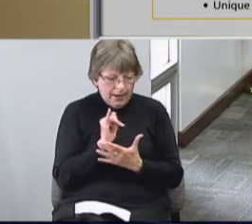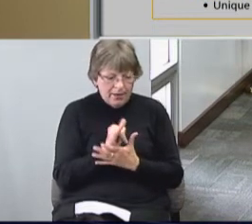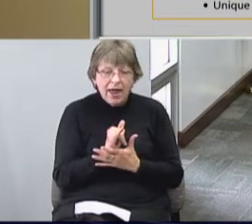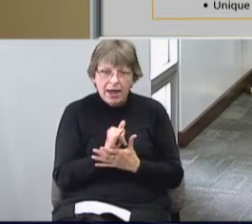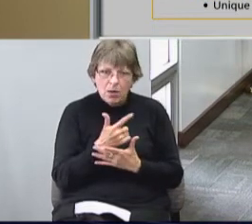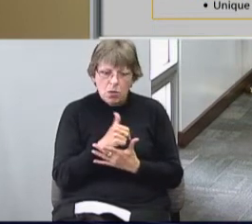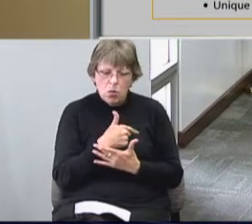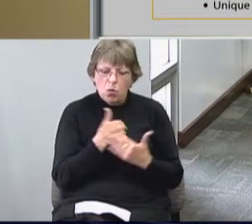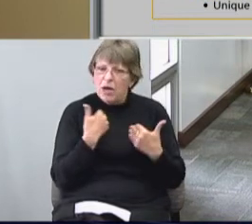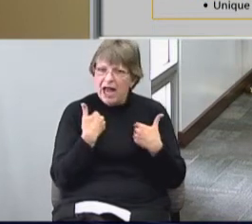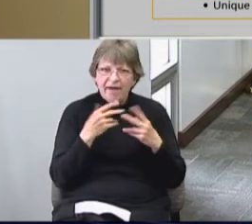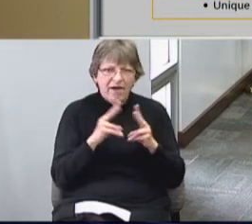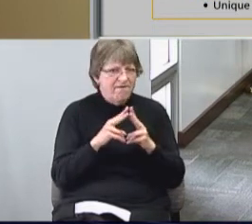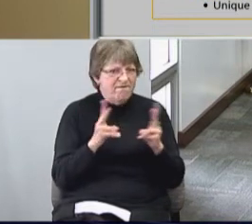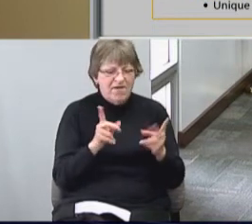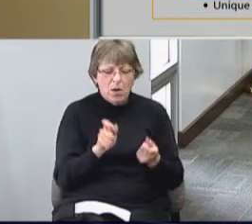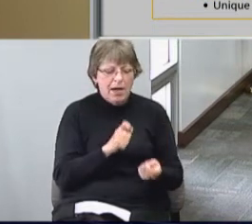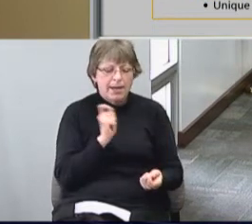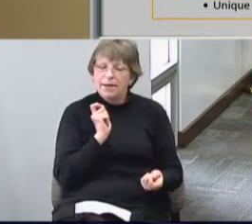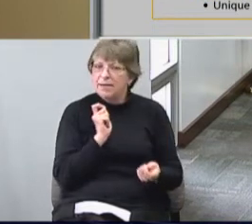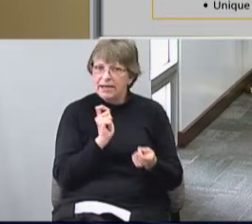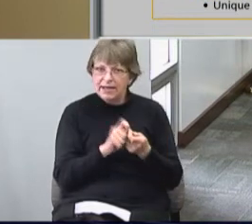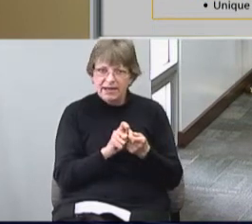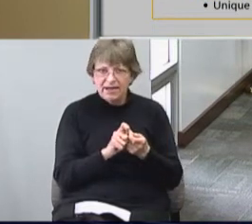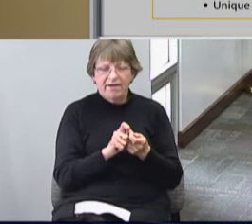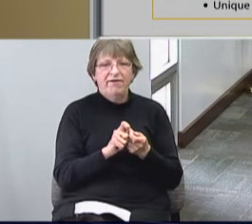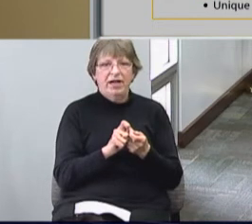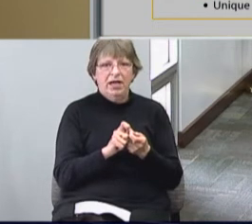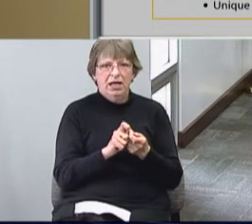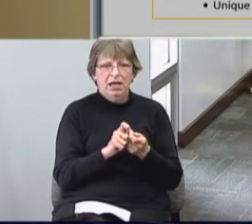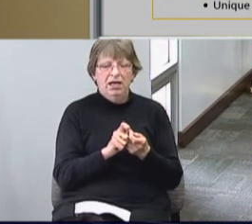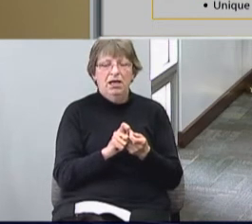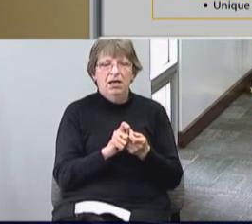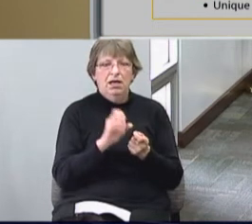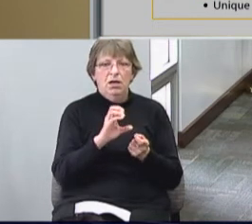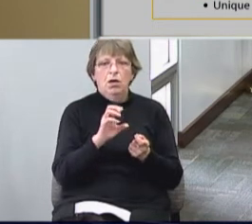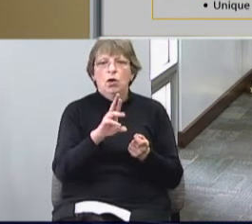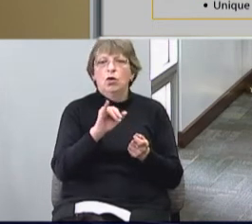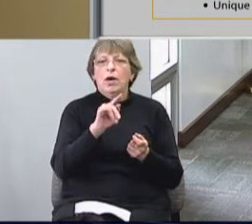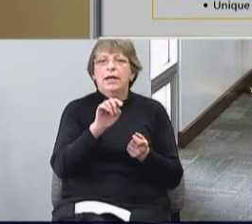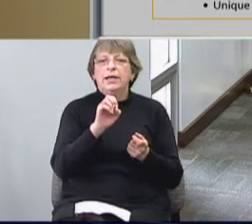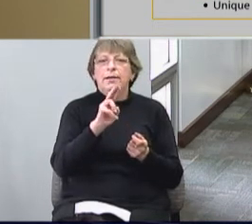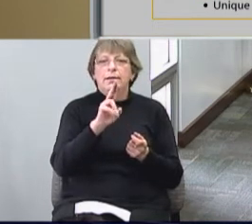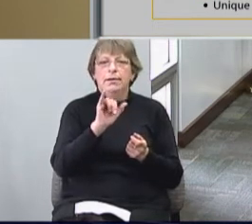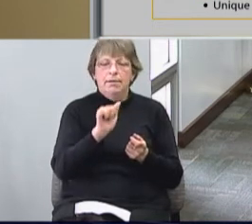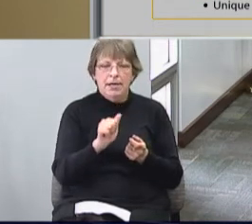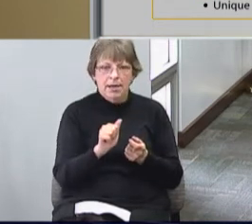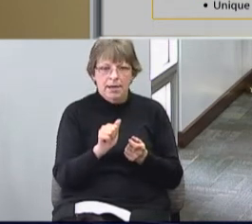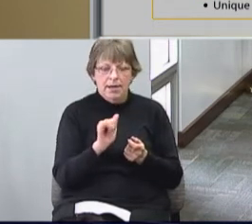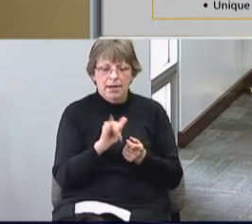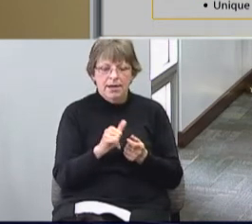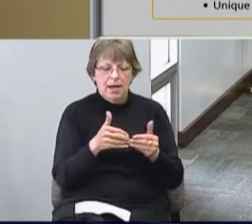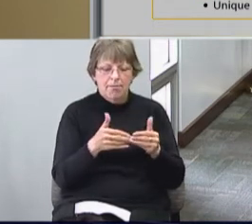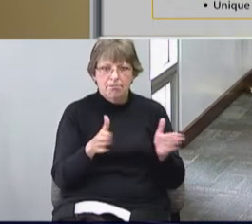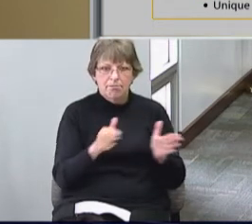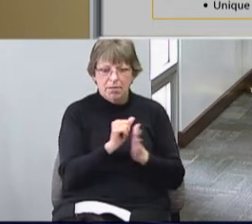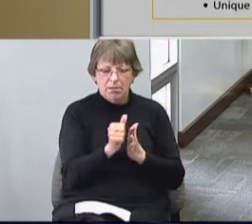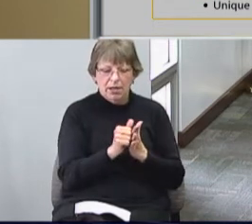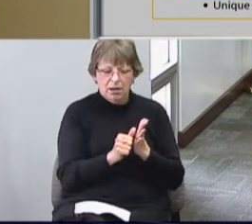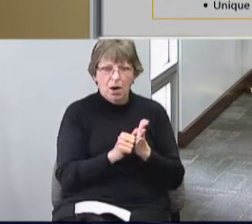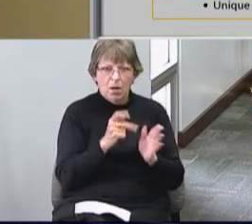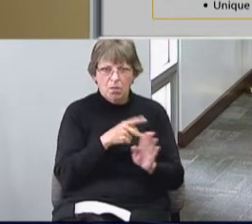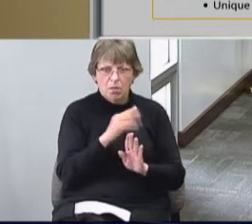specific guidelines in many or criteria that public art programs follow